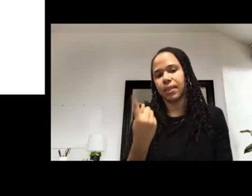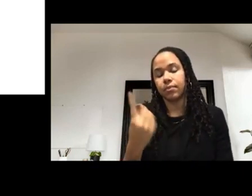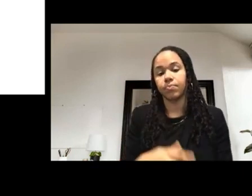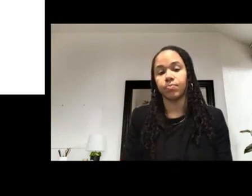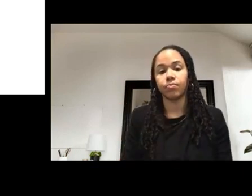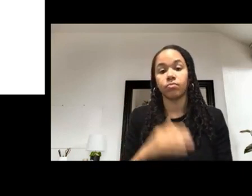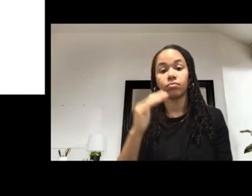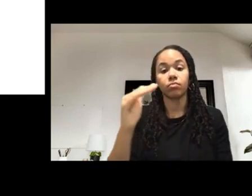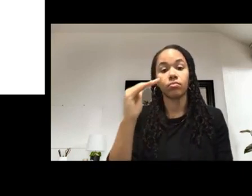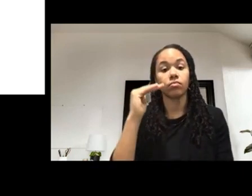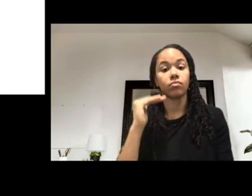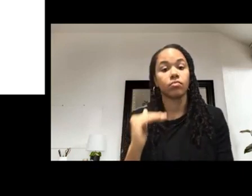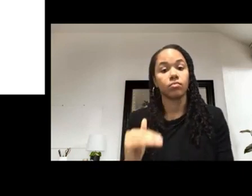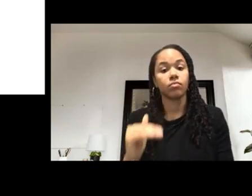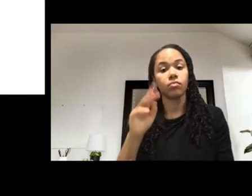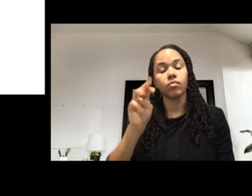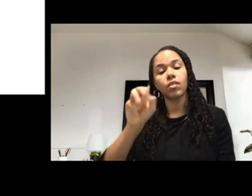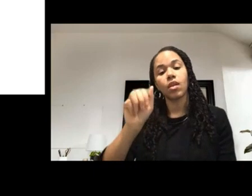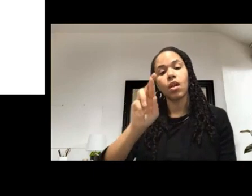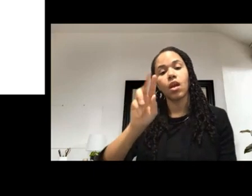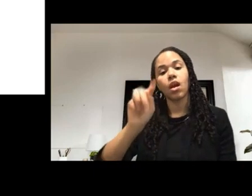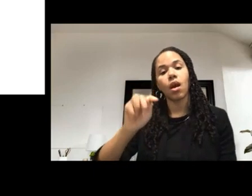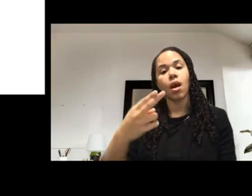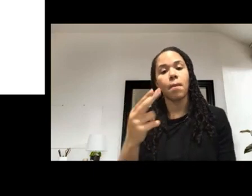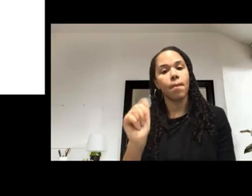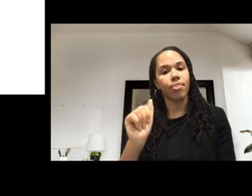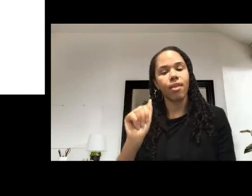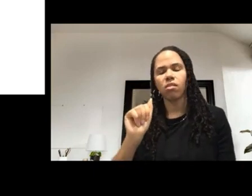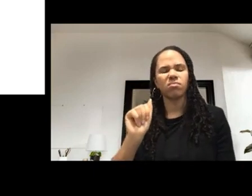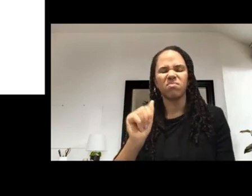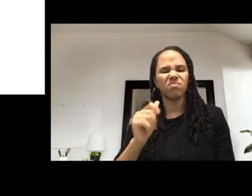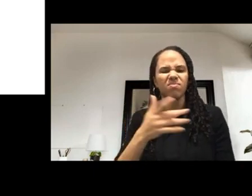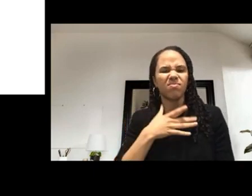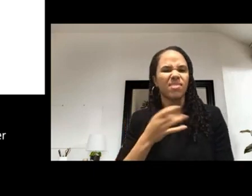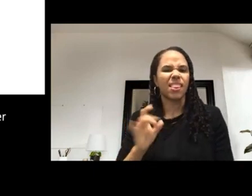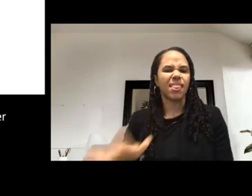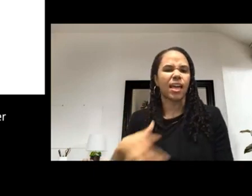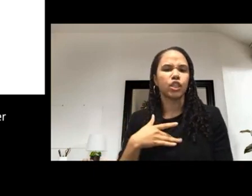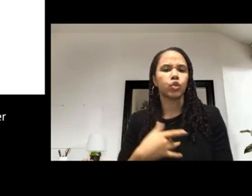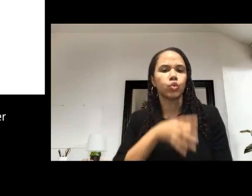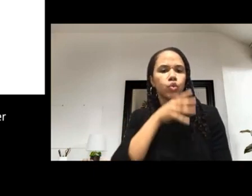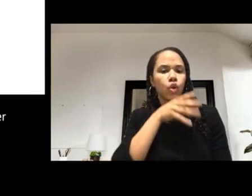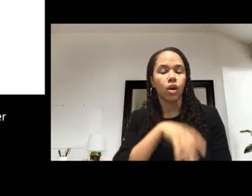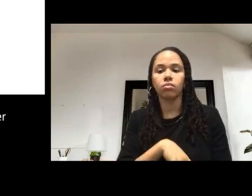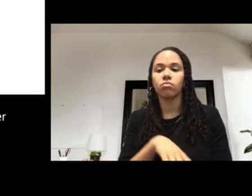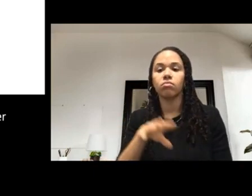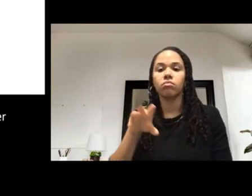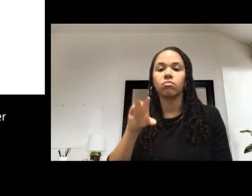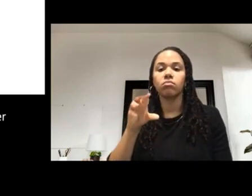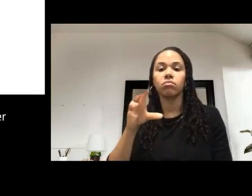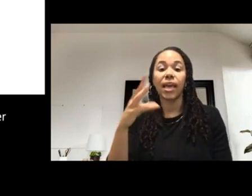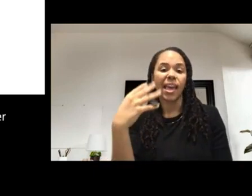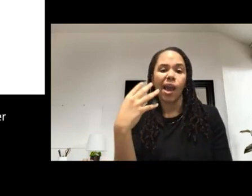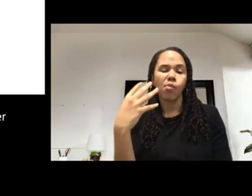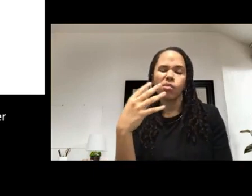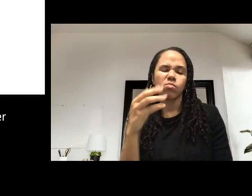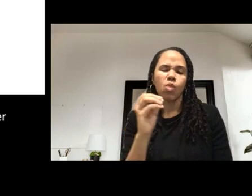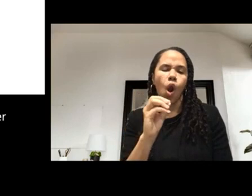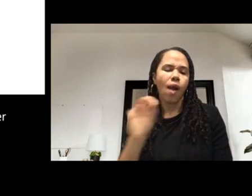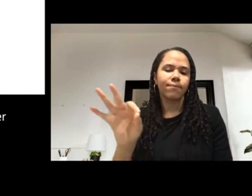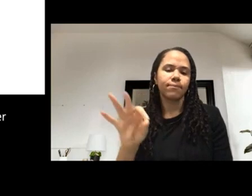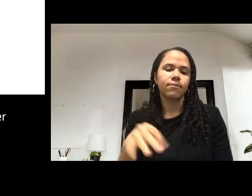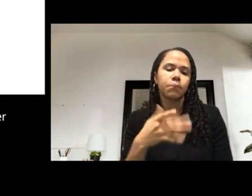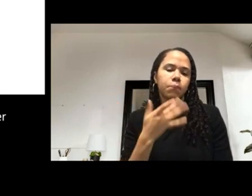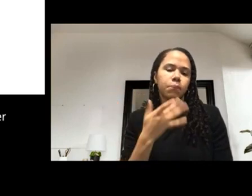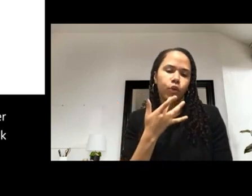Martha was really an interesting case because she also didn't like to talk. She didn't want to have her camera on. But when she was in a group with her partners, she would talk